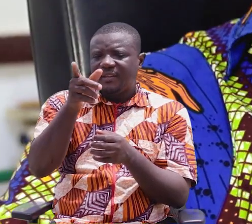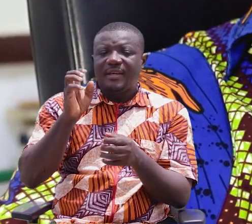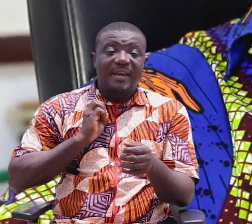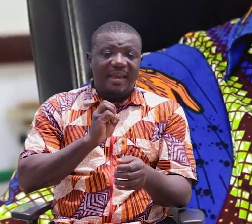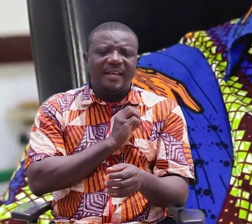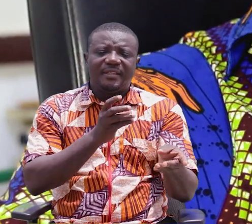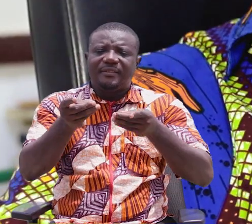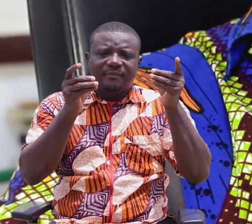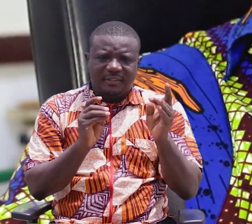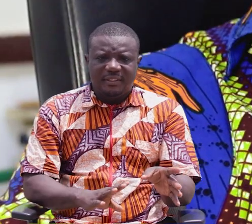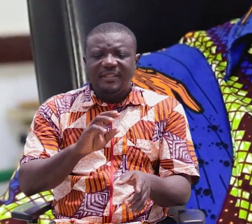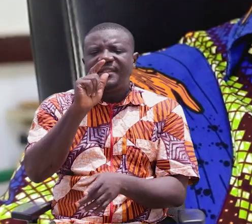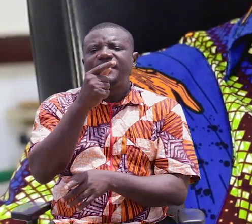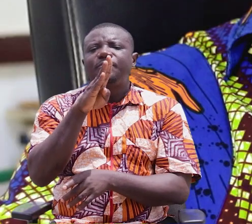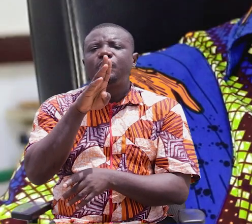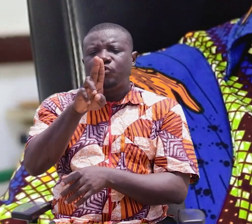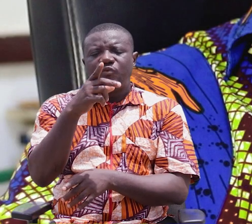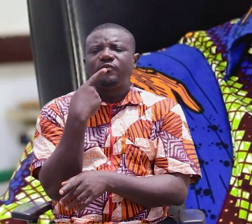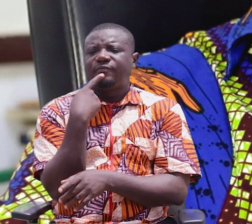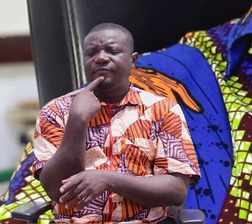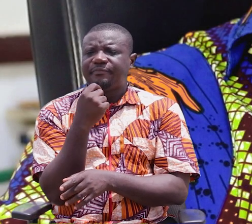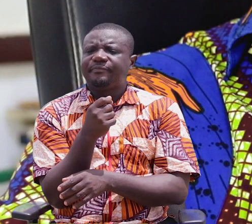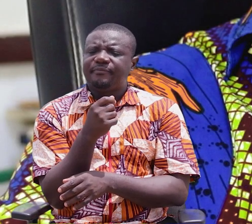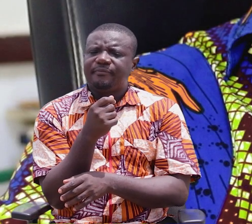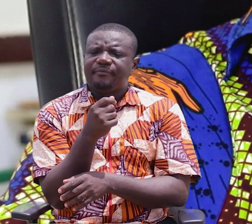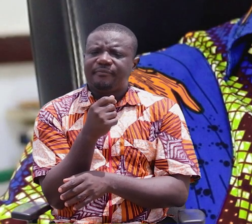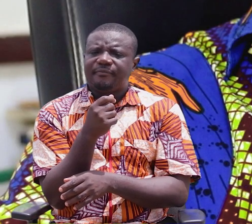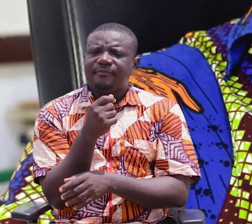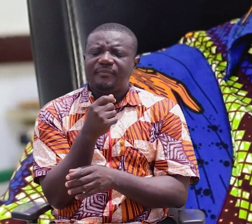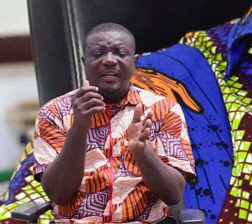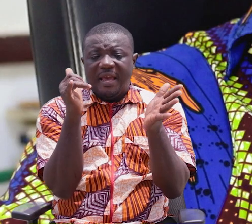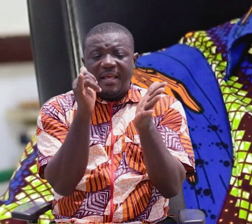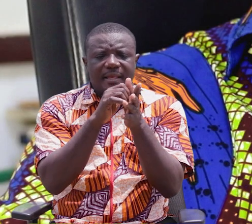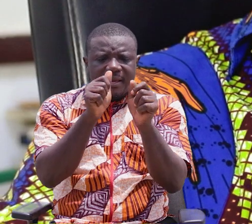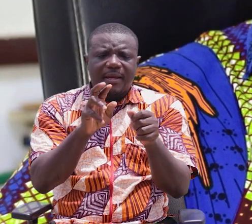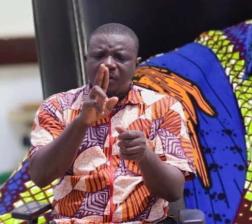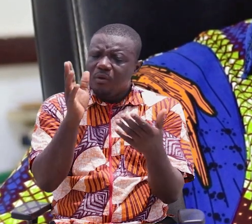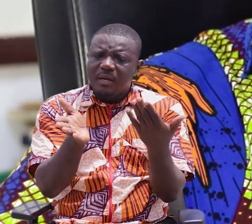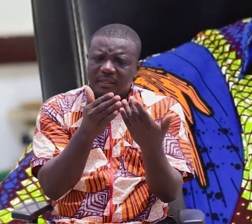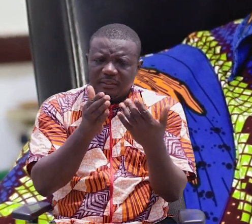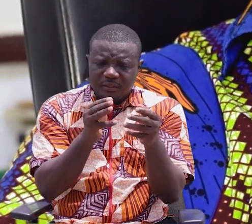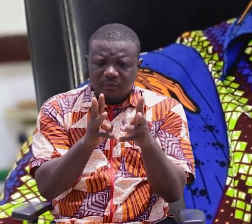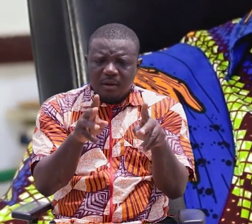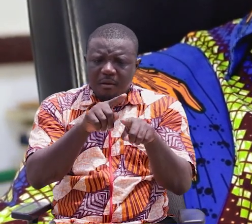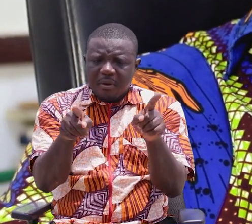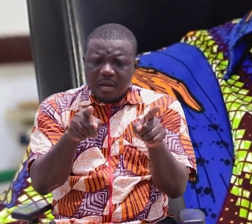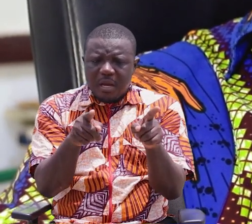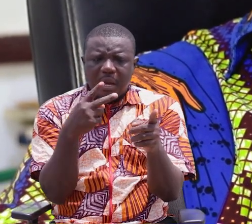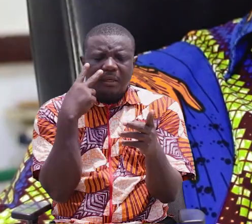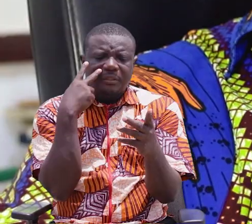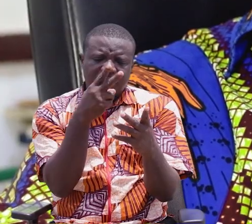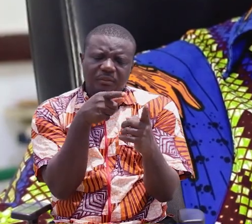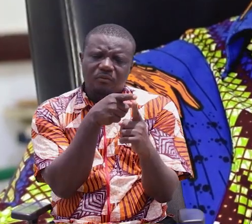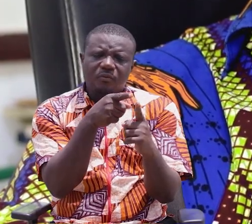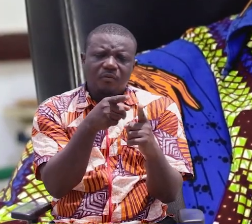Dr. Obeng Asamoah, Executive Director, Ghana Blind Union. speaking. and something that even could